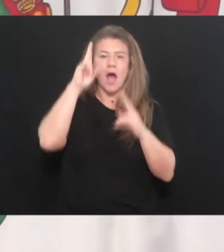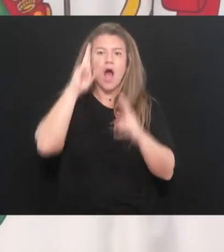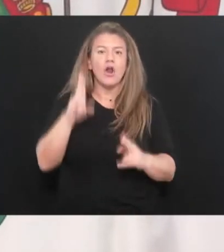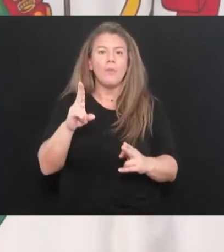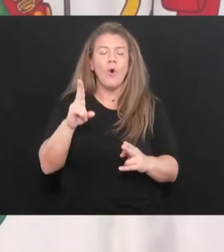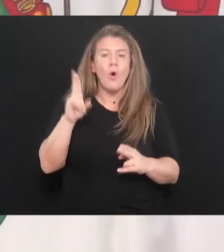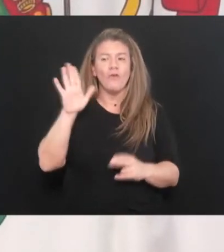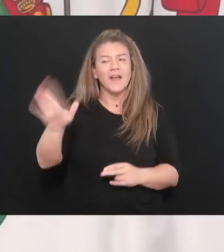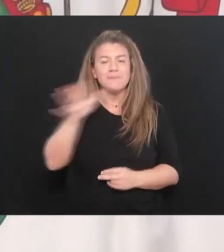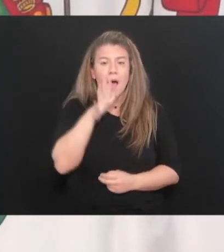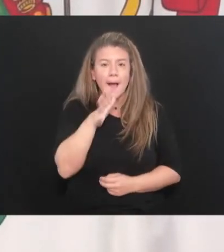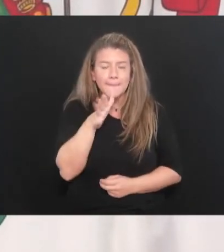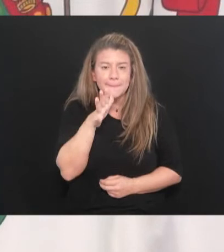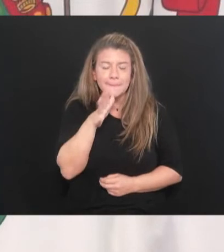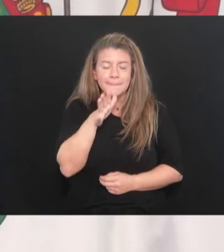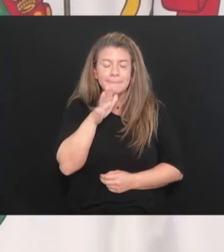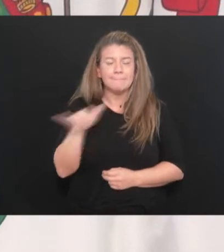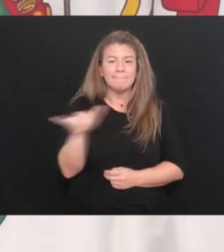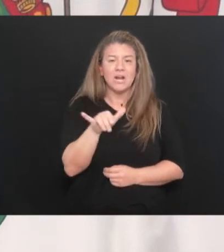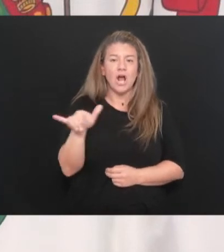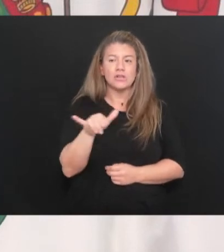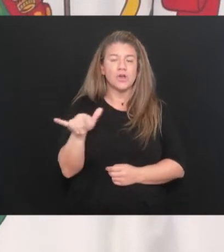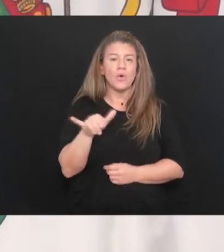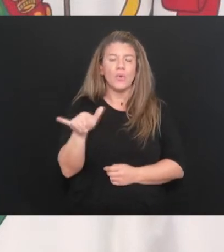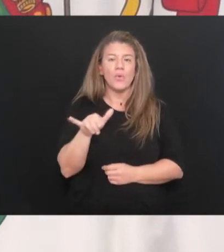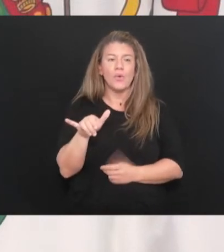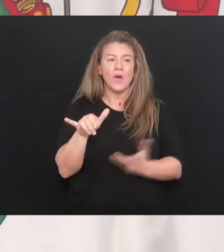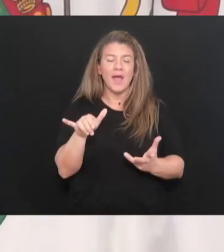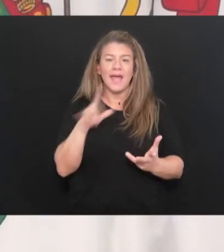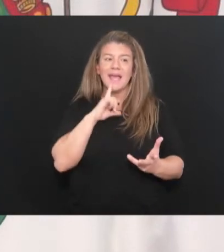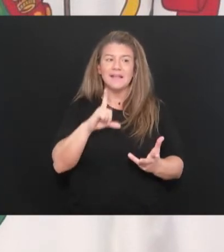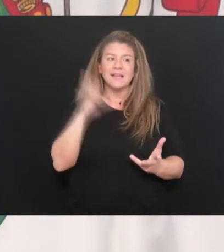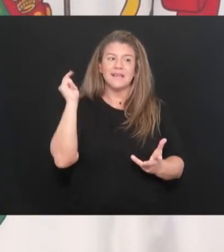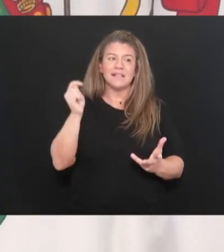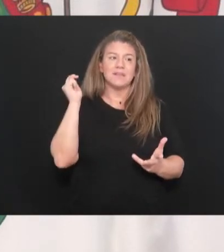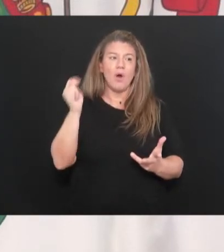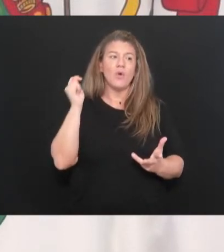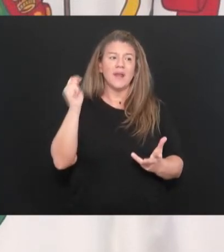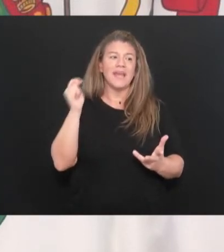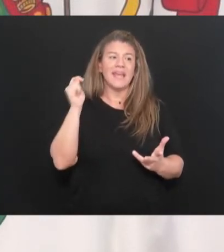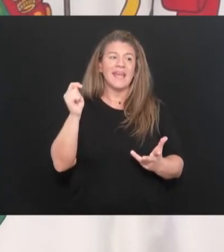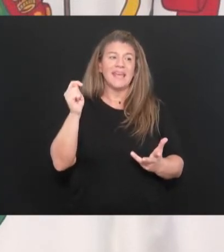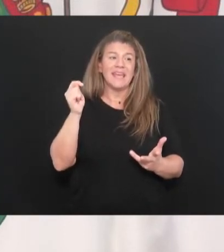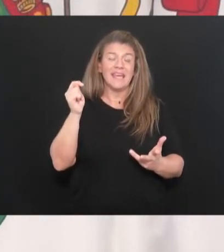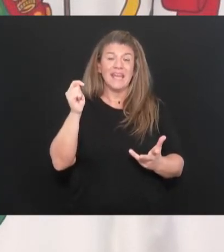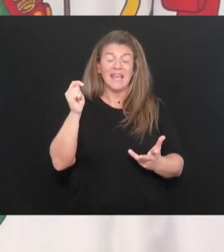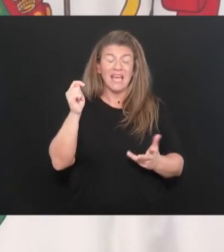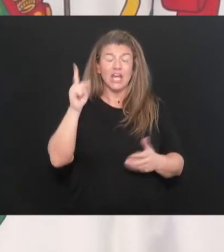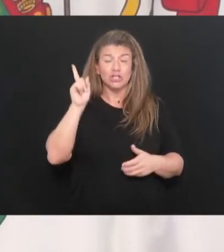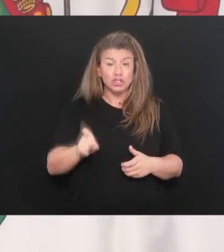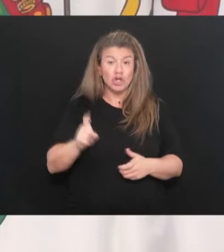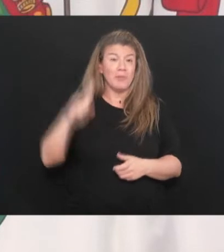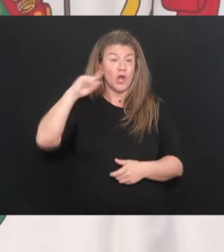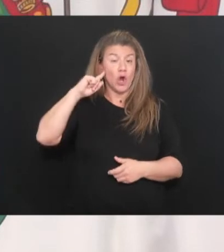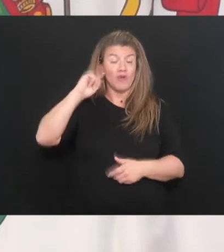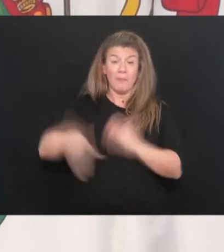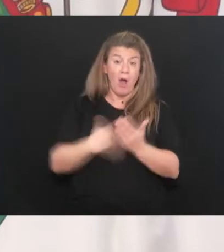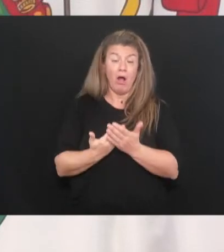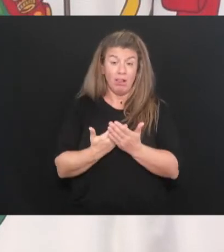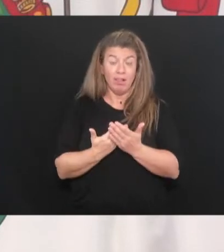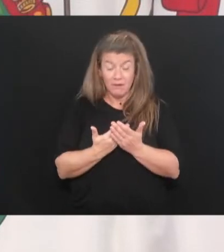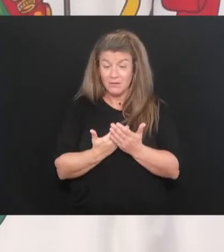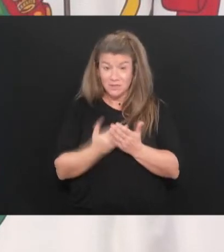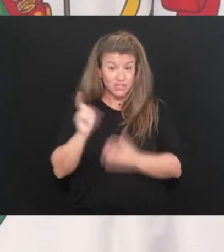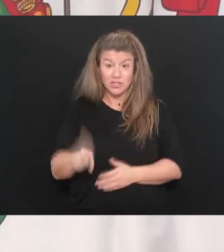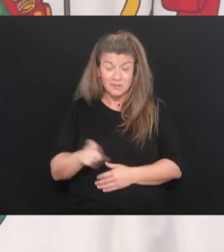to his mom, but at the same time, it's a testimonial that is absolutely should be heard by all of us.